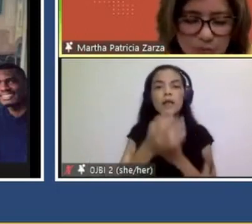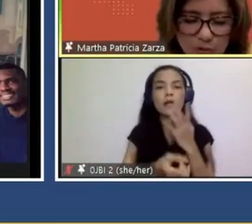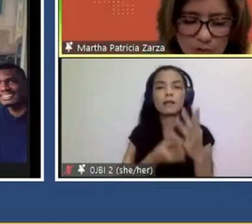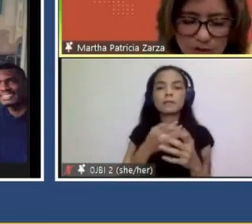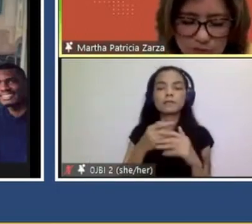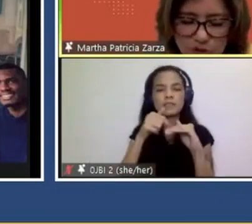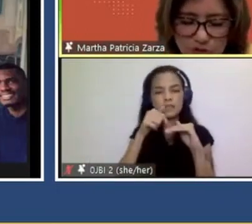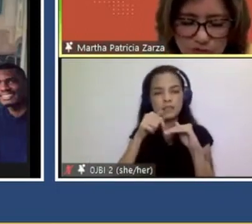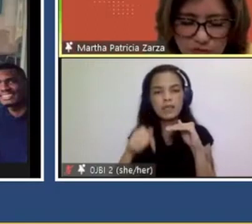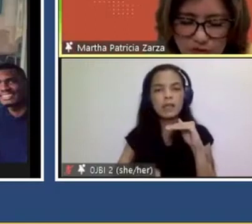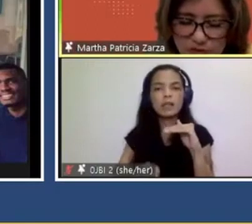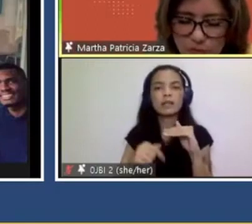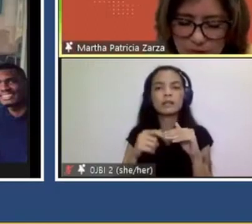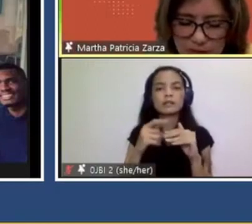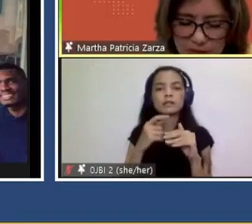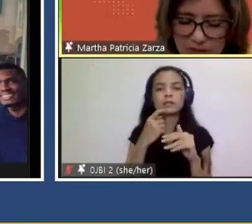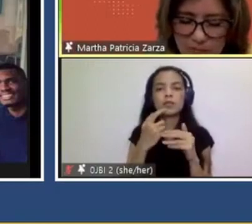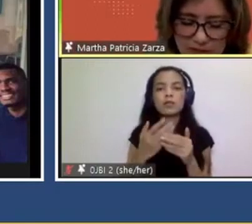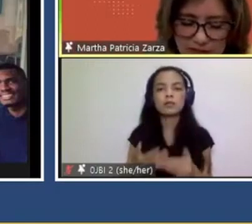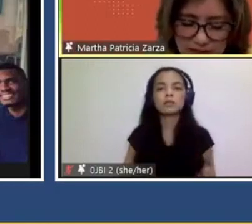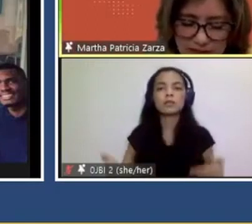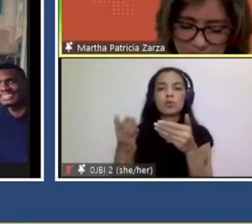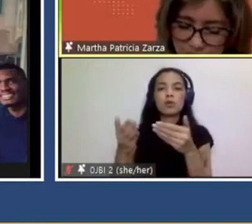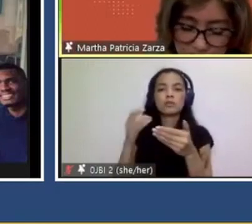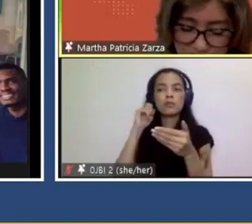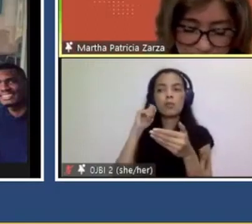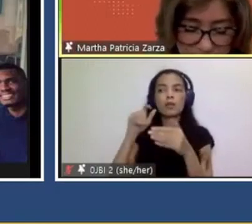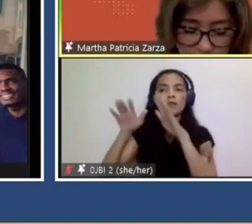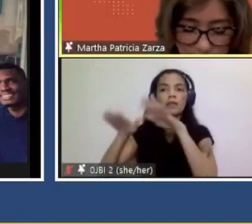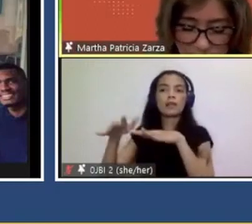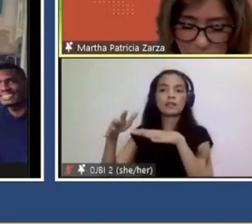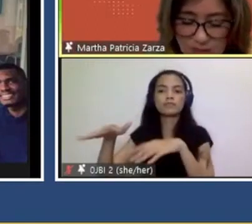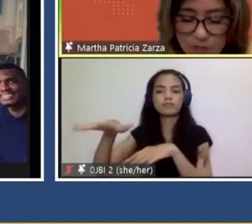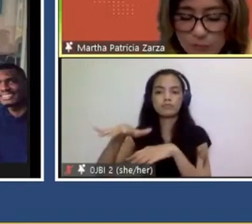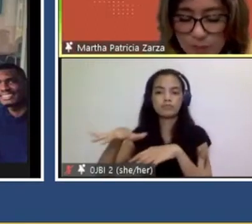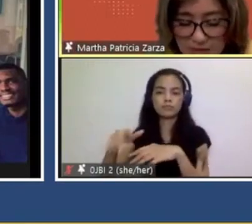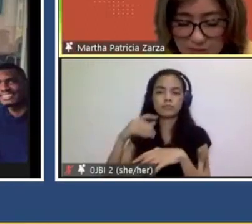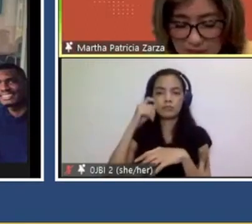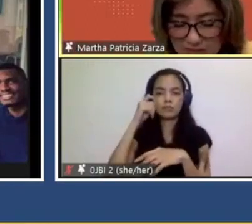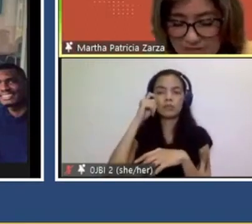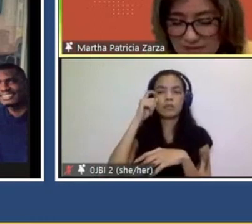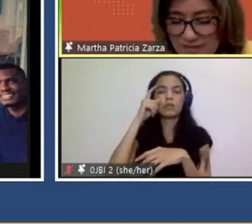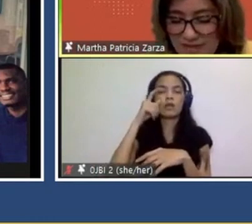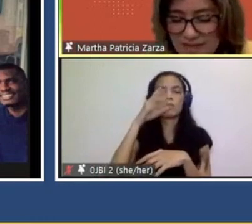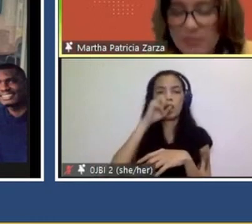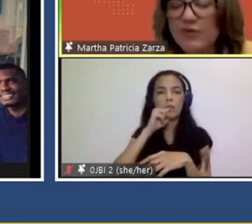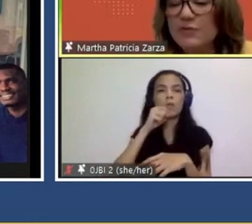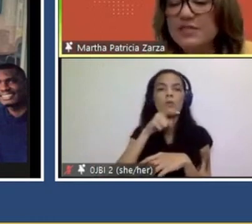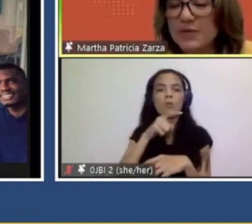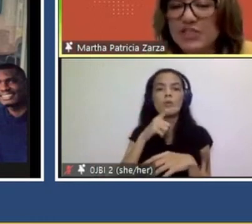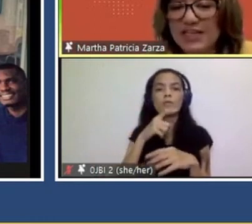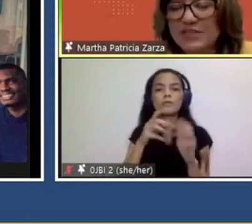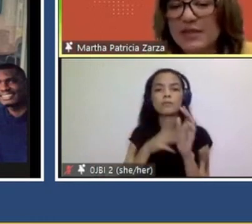as possible all the conditions for these women. But so understanding the problem without being in the place, as I said